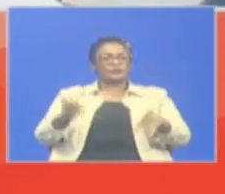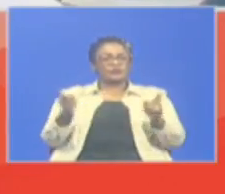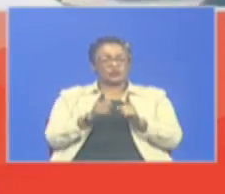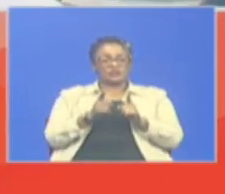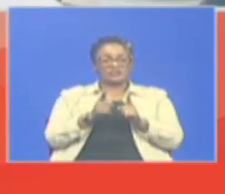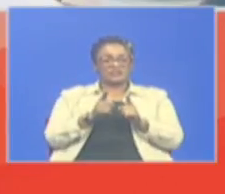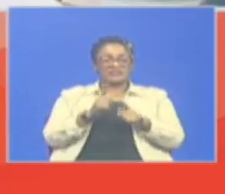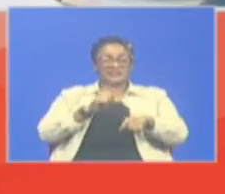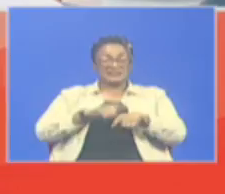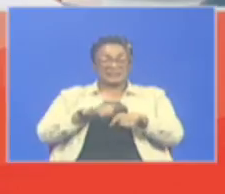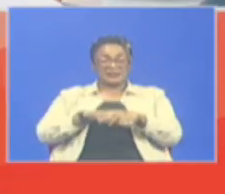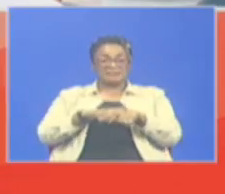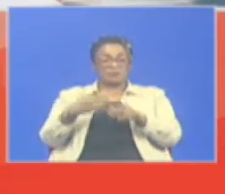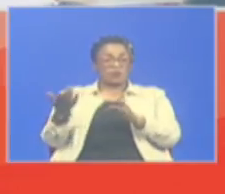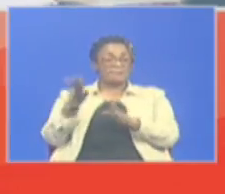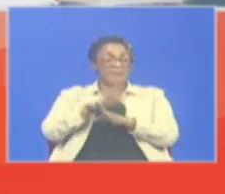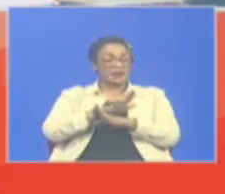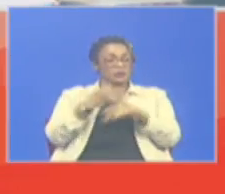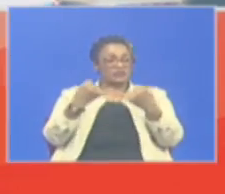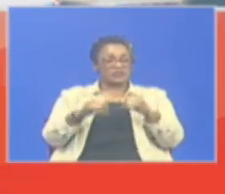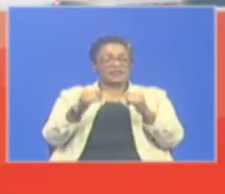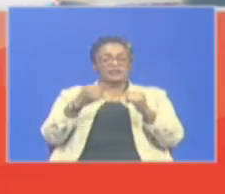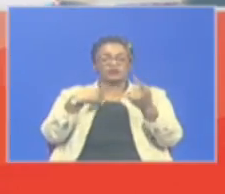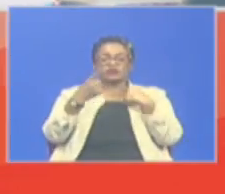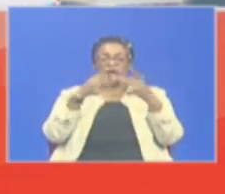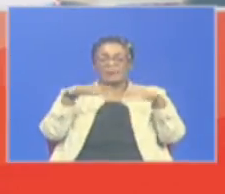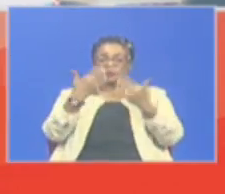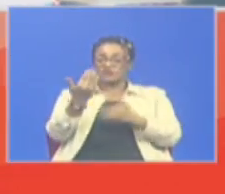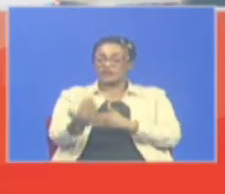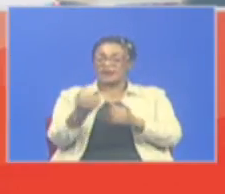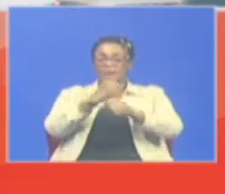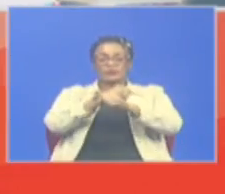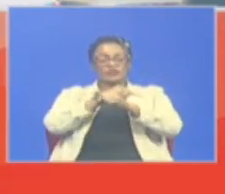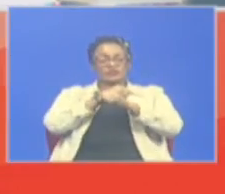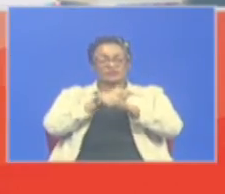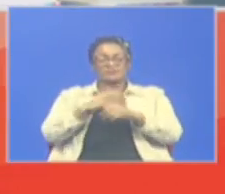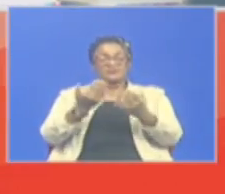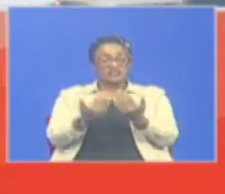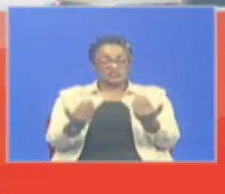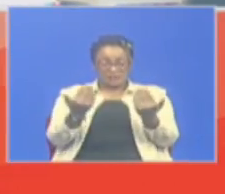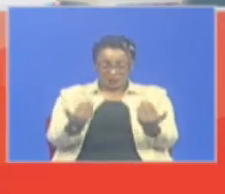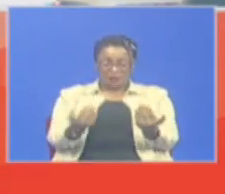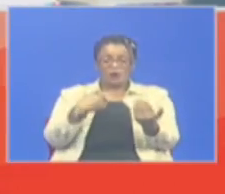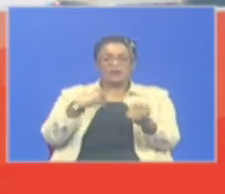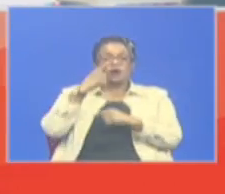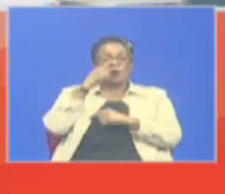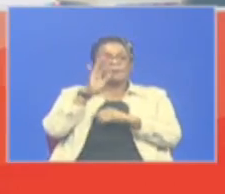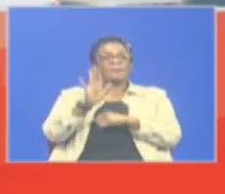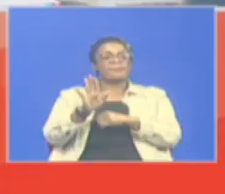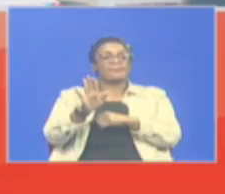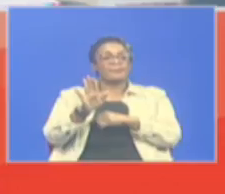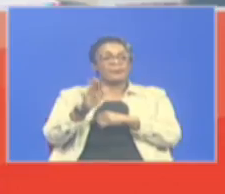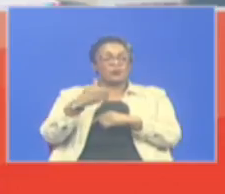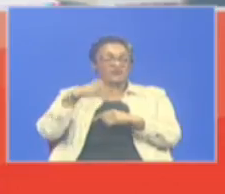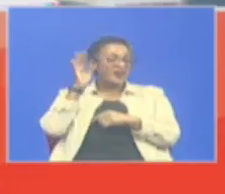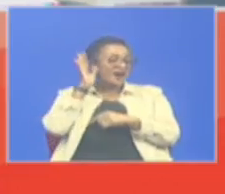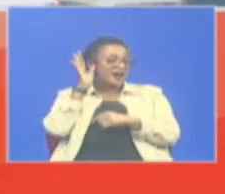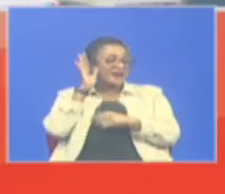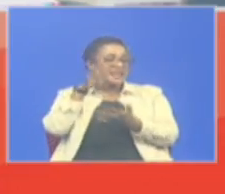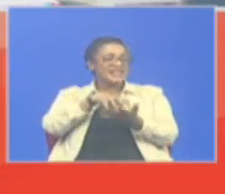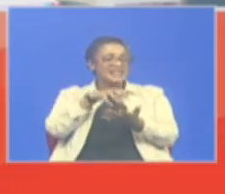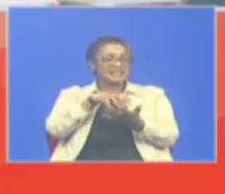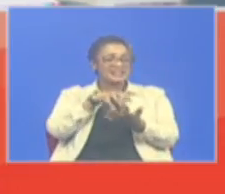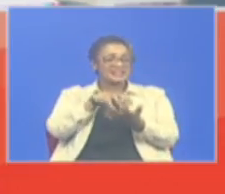circle back now, we will look at child protection. Of course, we know children are at home right now, and we've had also cases